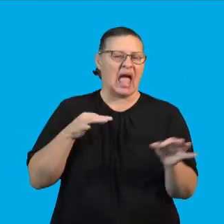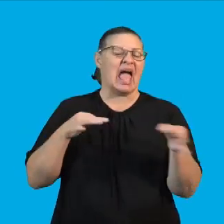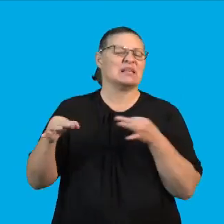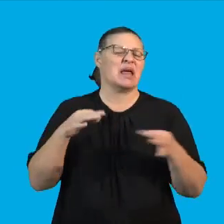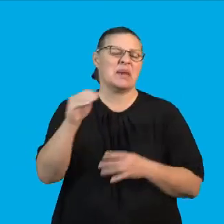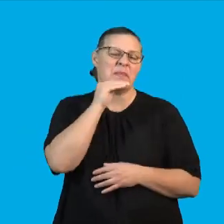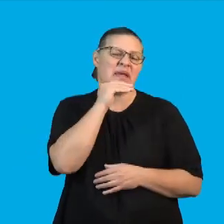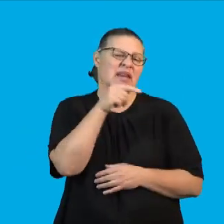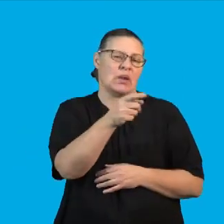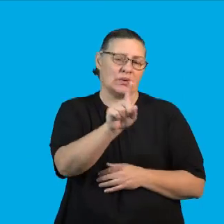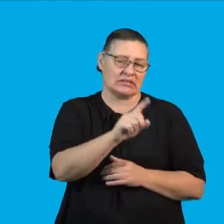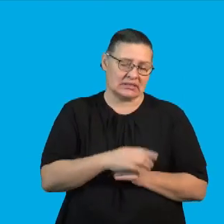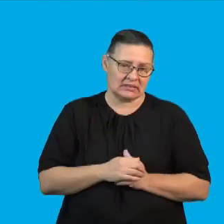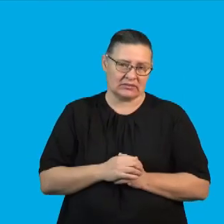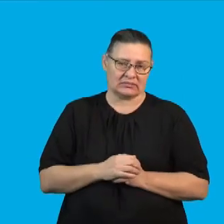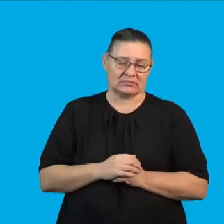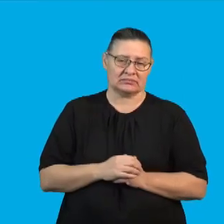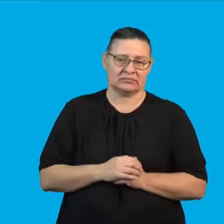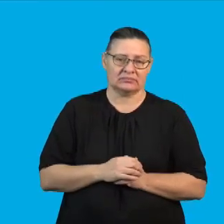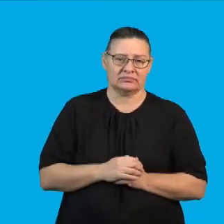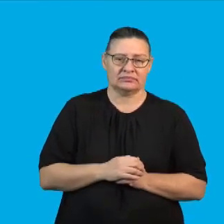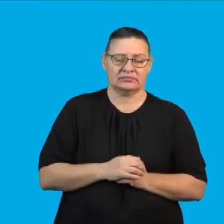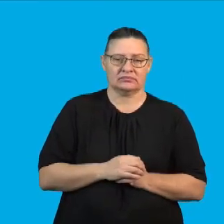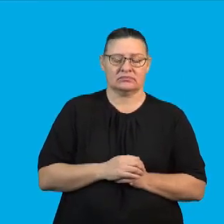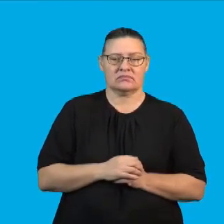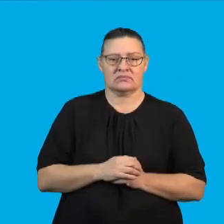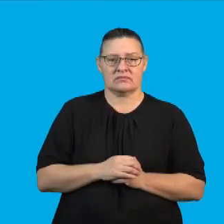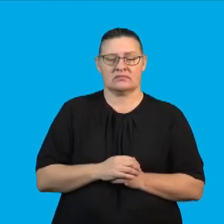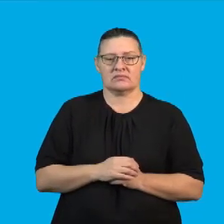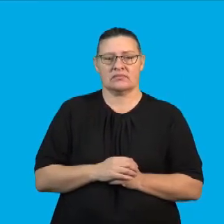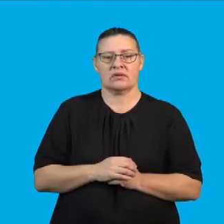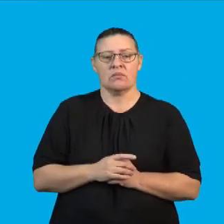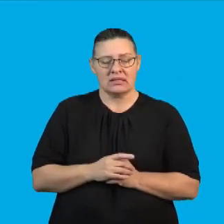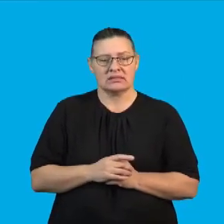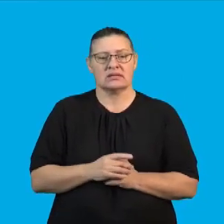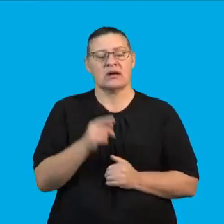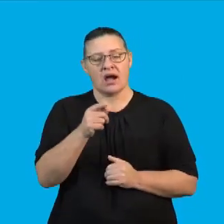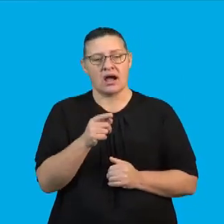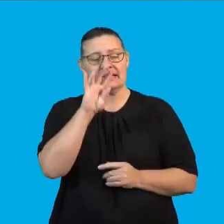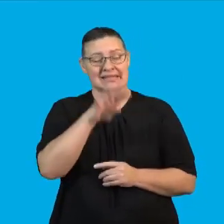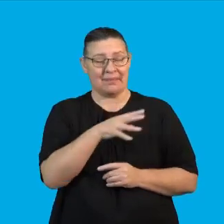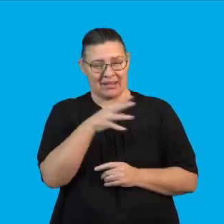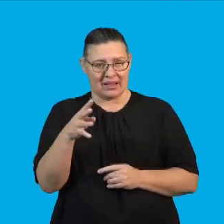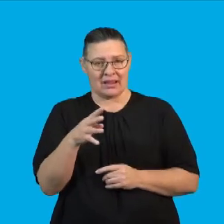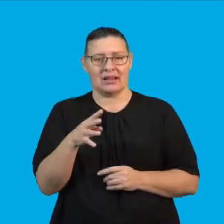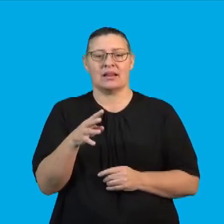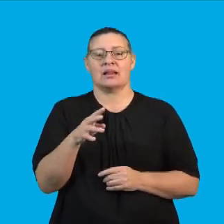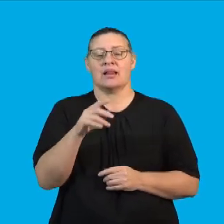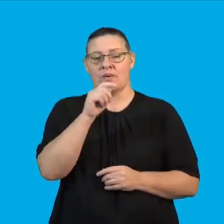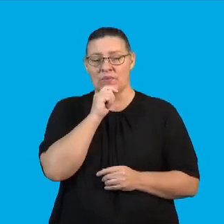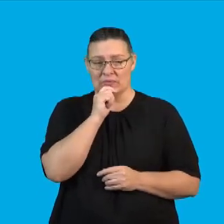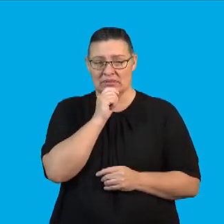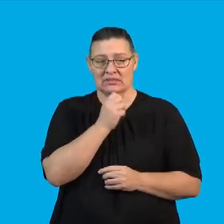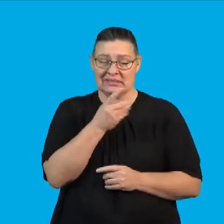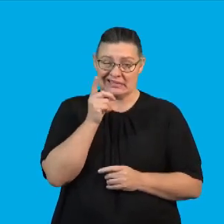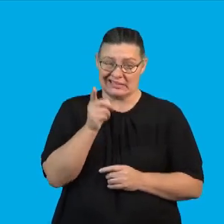a definition, you need to start at familiarizing yourself with this table, because this table